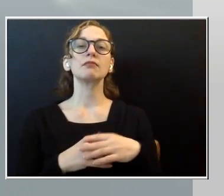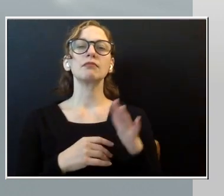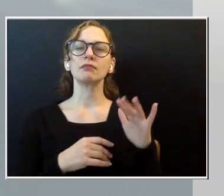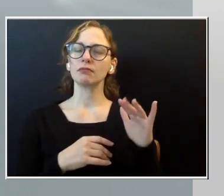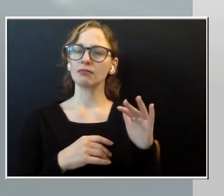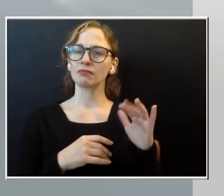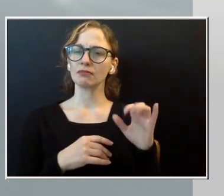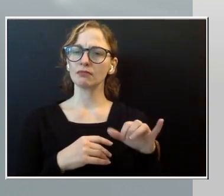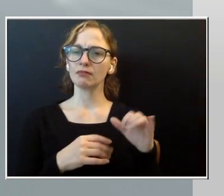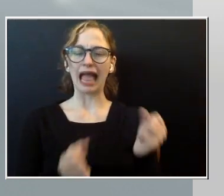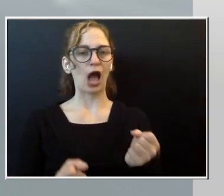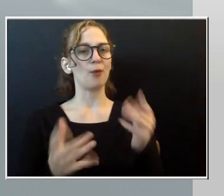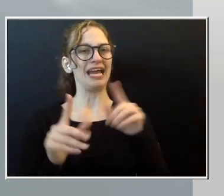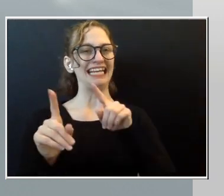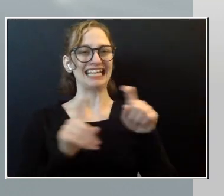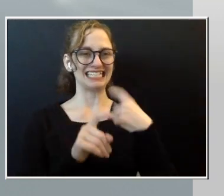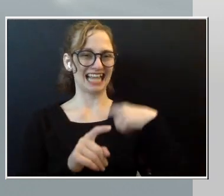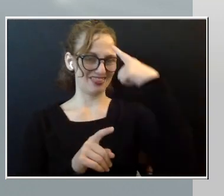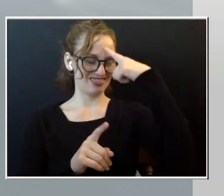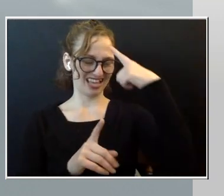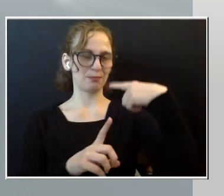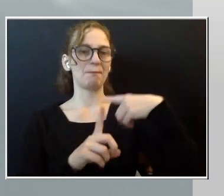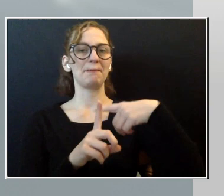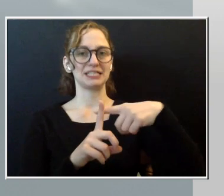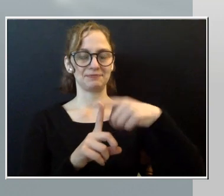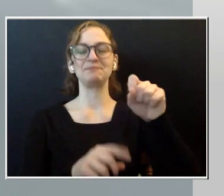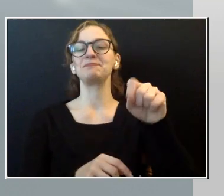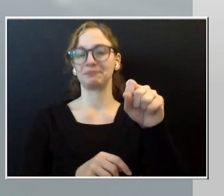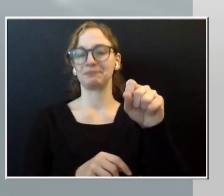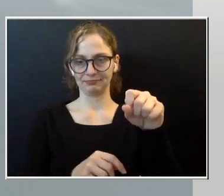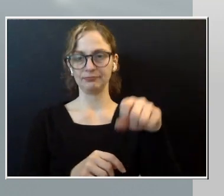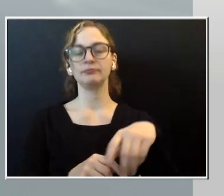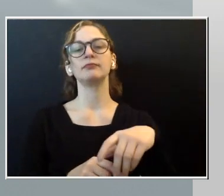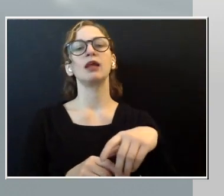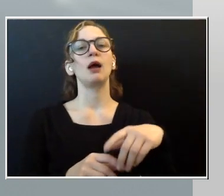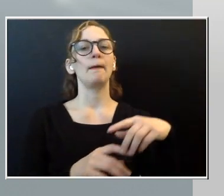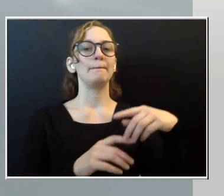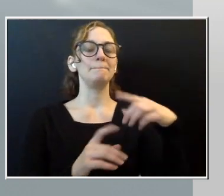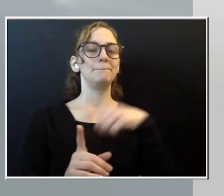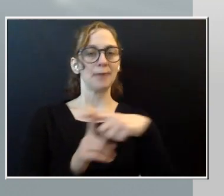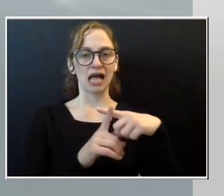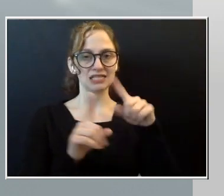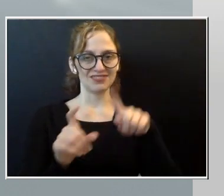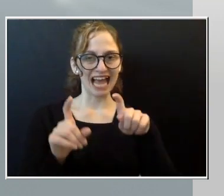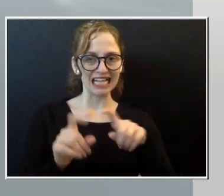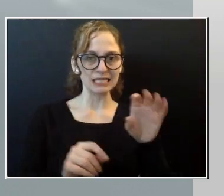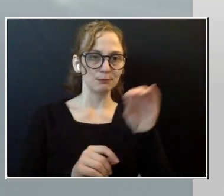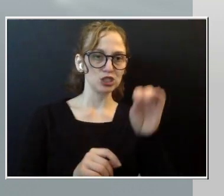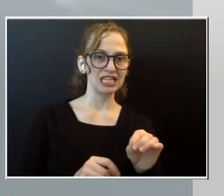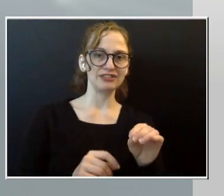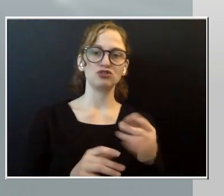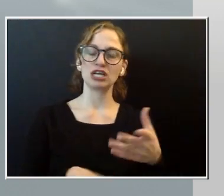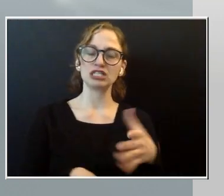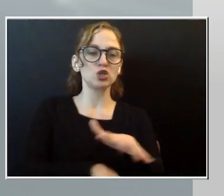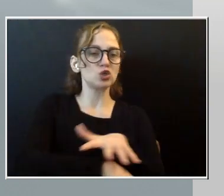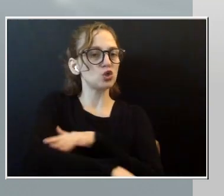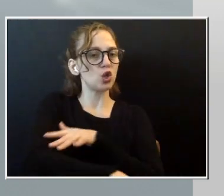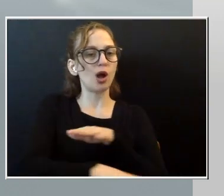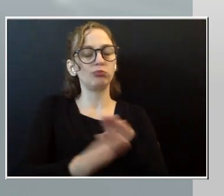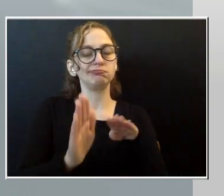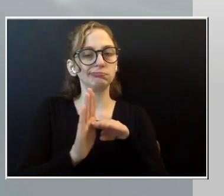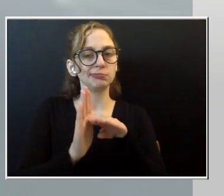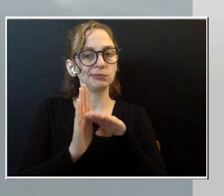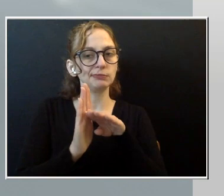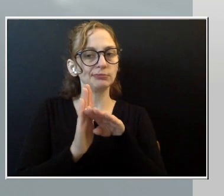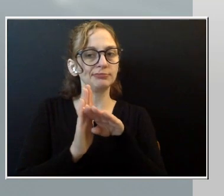think, that were positive last week. So this is the positive tests and the percentage, and you can see that there. Just a slow increase, unfortunately. So that's the number of